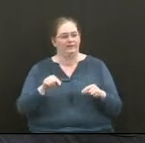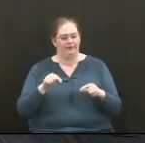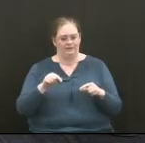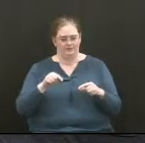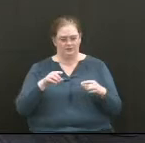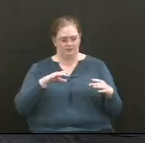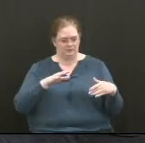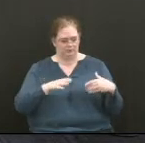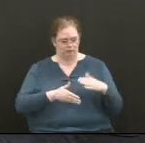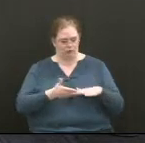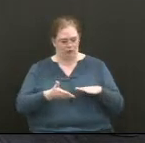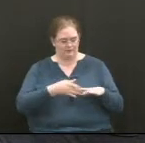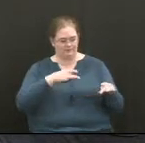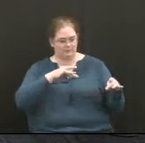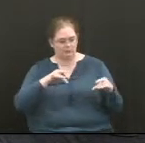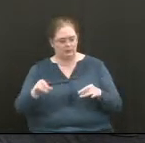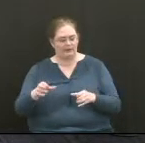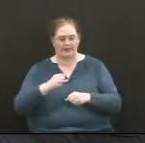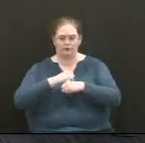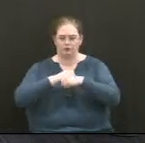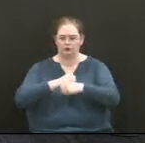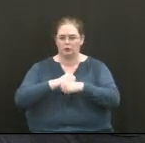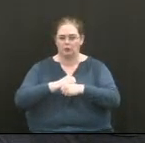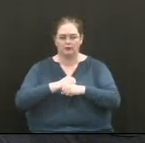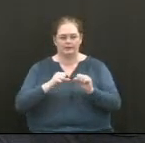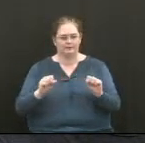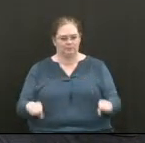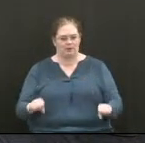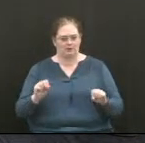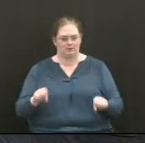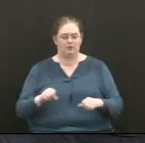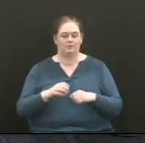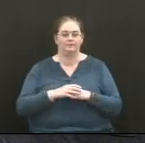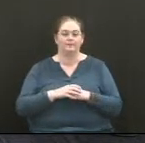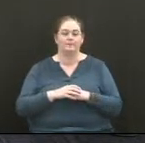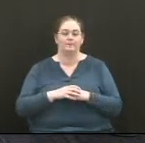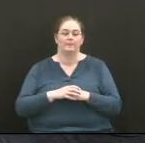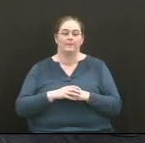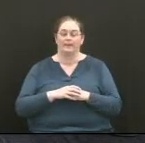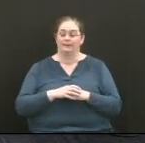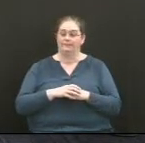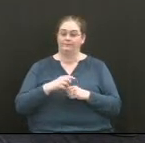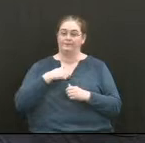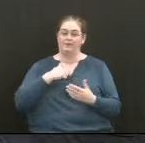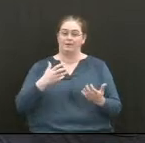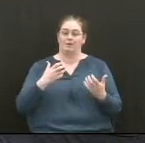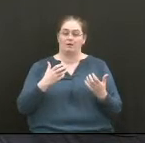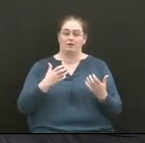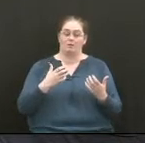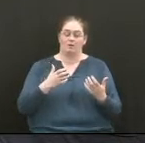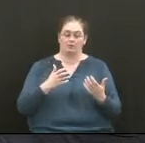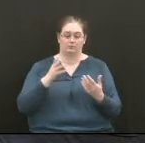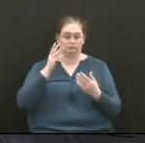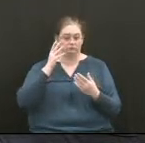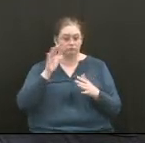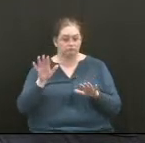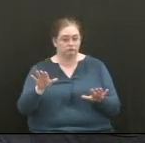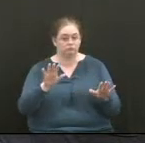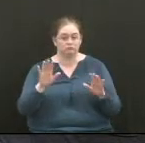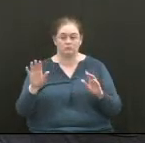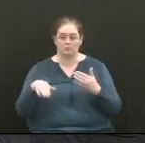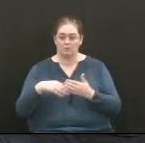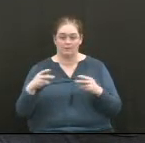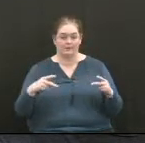as smoothly and securely as possible. And I want to assure the people in Bucks